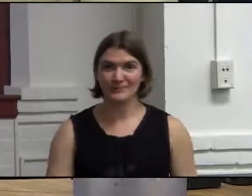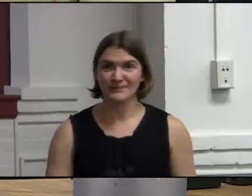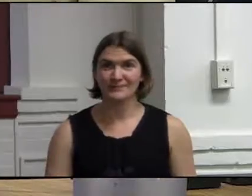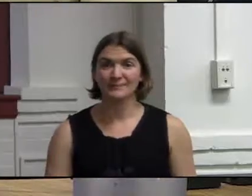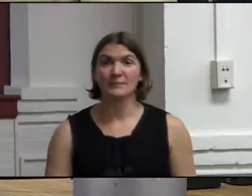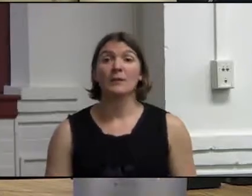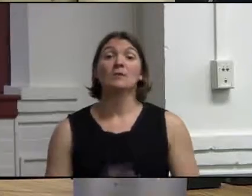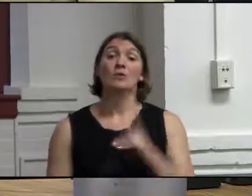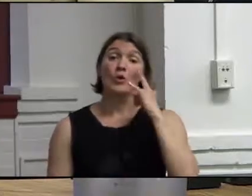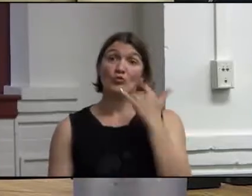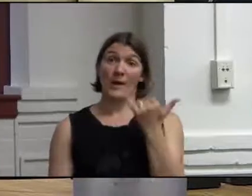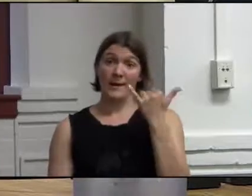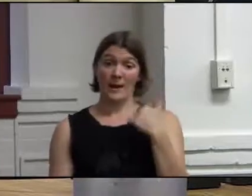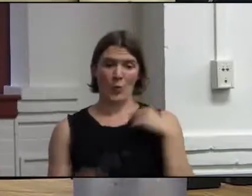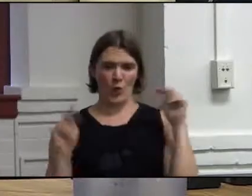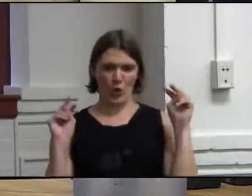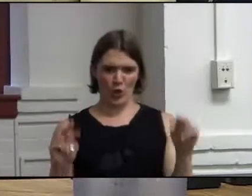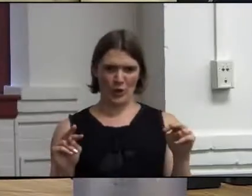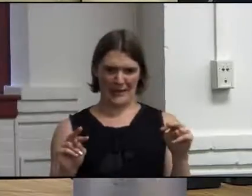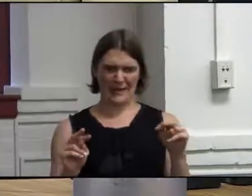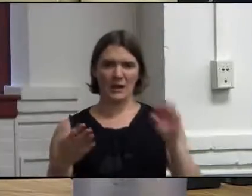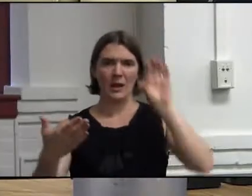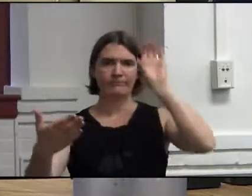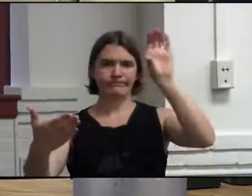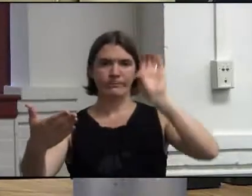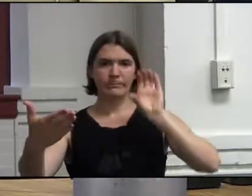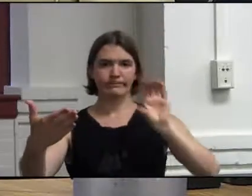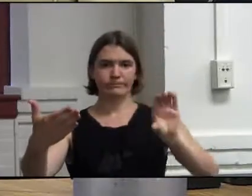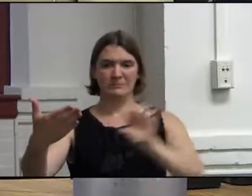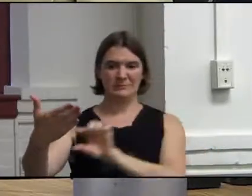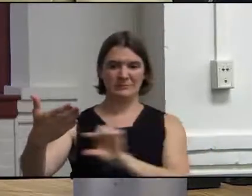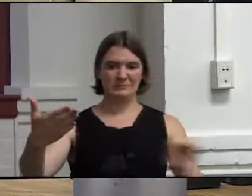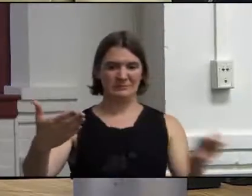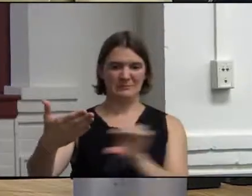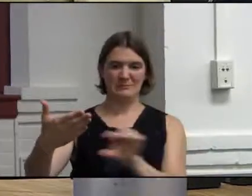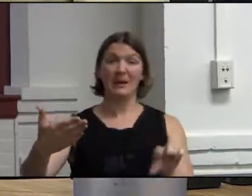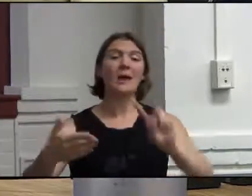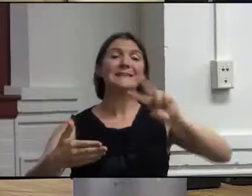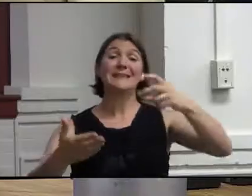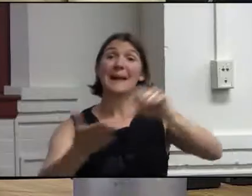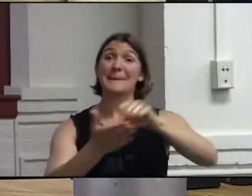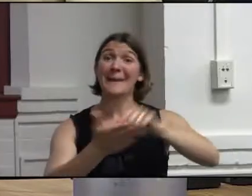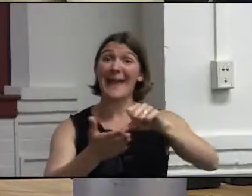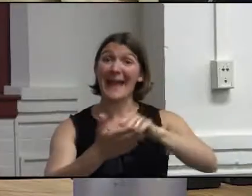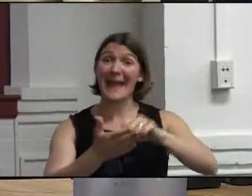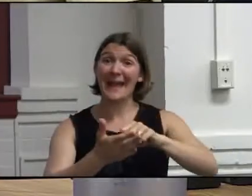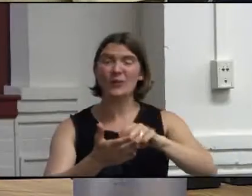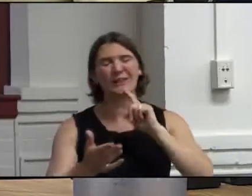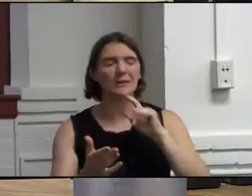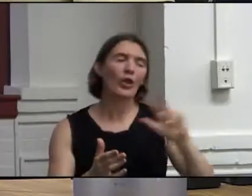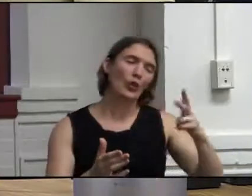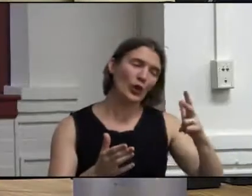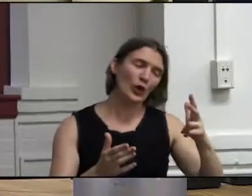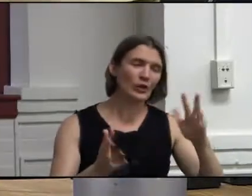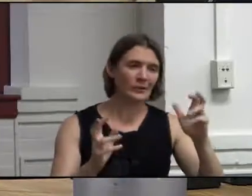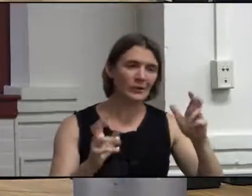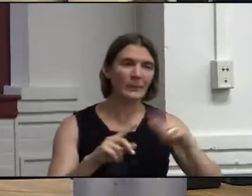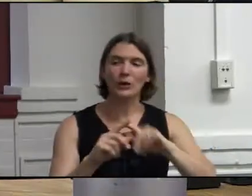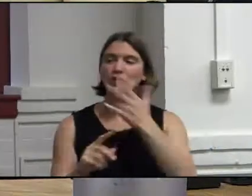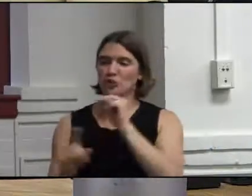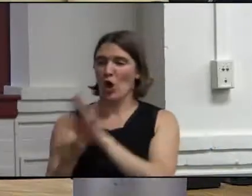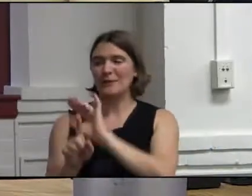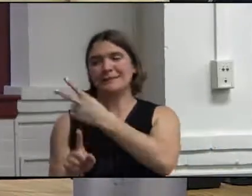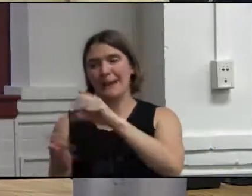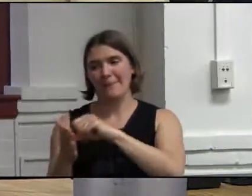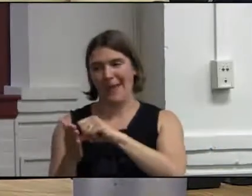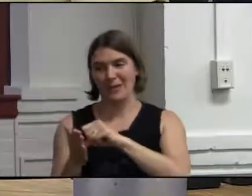benefit of the board at the moment, the 3 blocks of information at the bottom of the second page, so the third page of the package, but the second page of John's